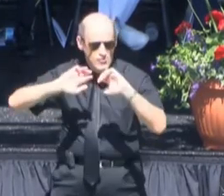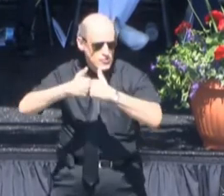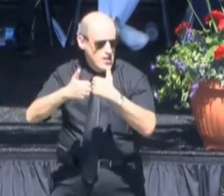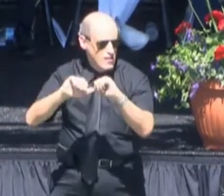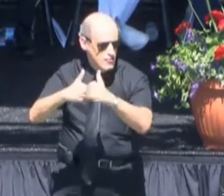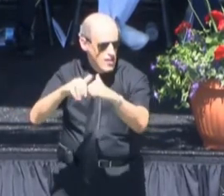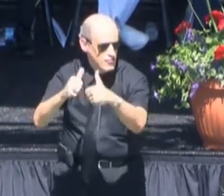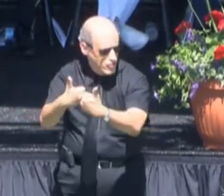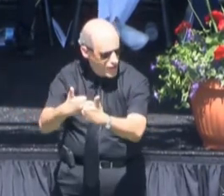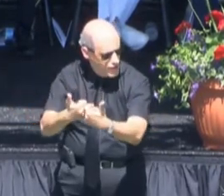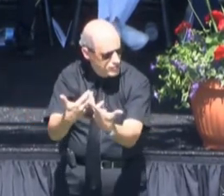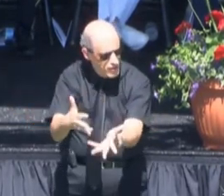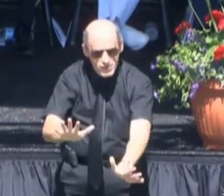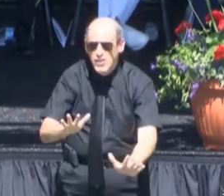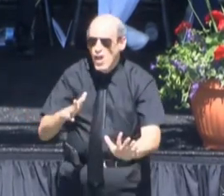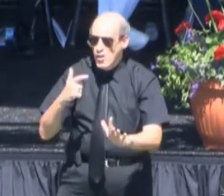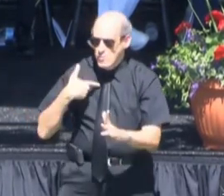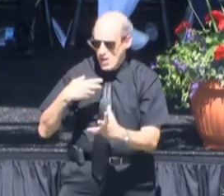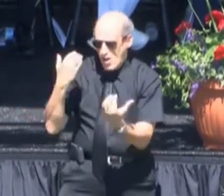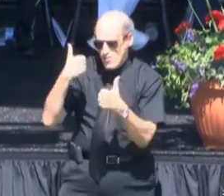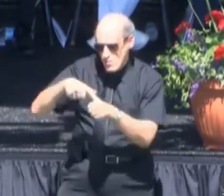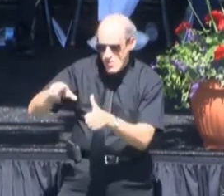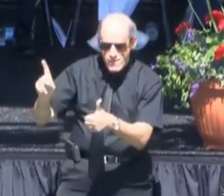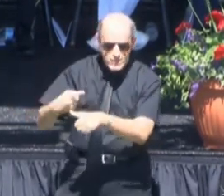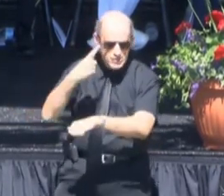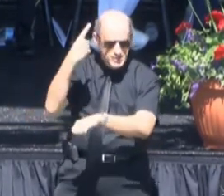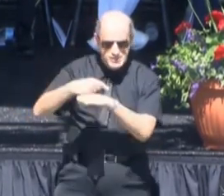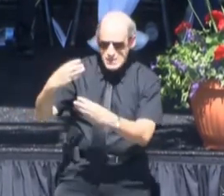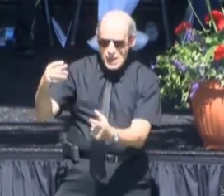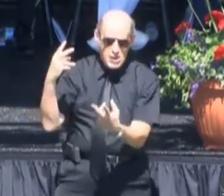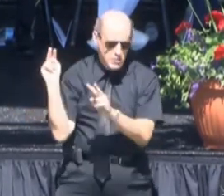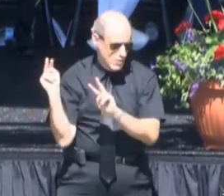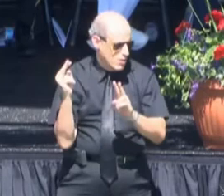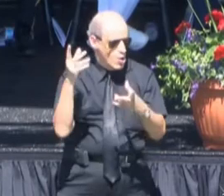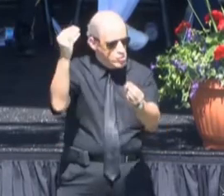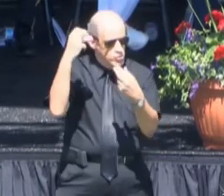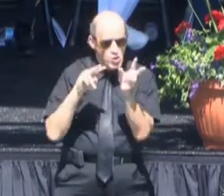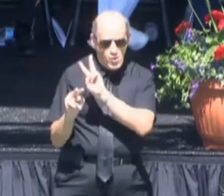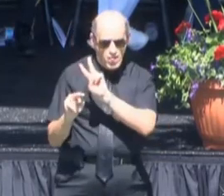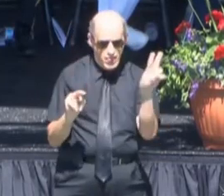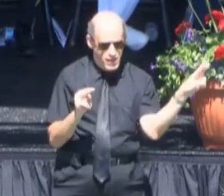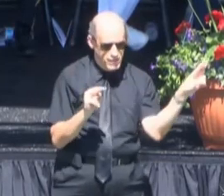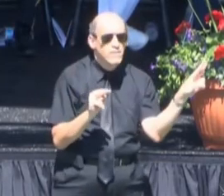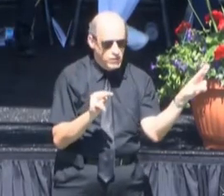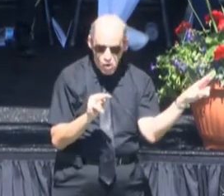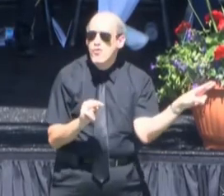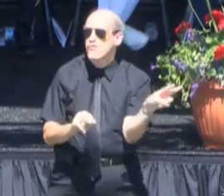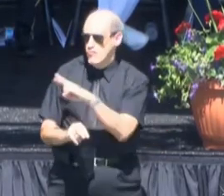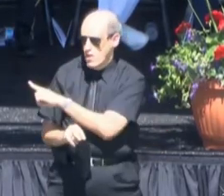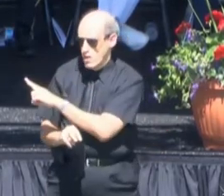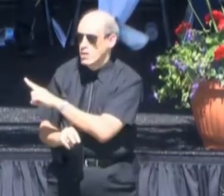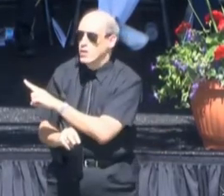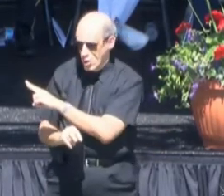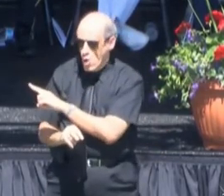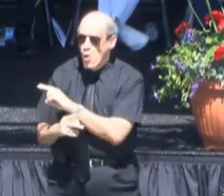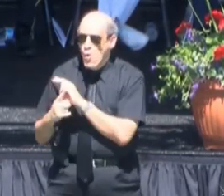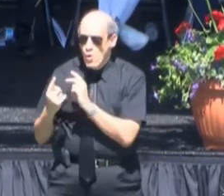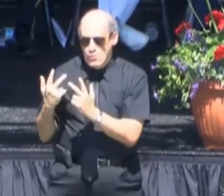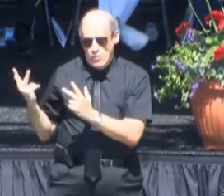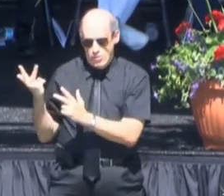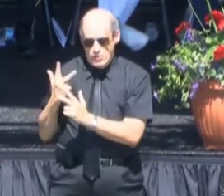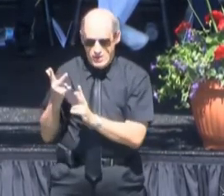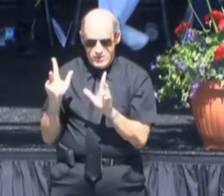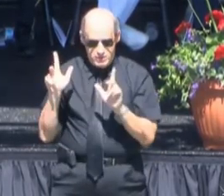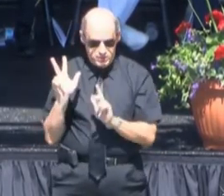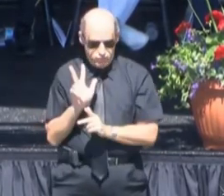challenges. I can still remember being told on day 0 to look to my left and to my right. We were told that one of us 3 would not make